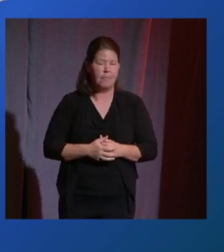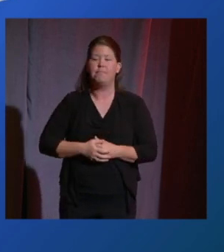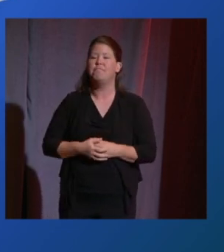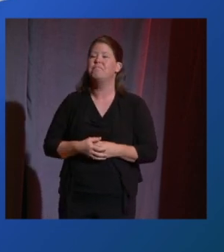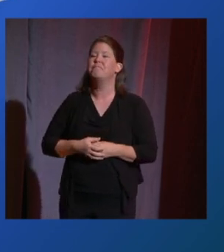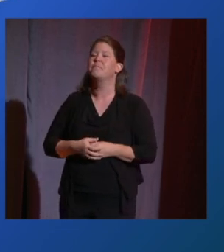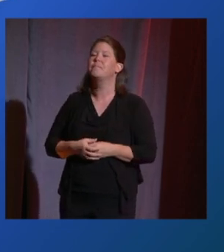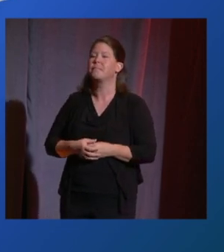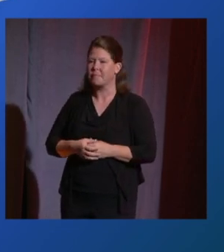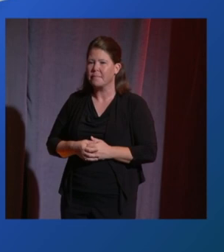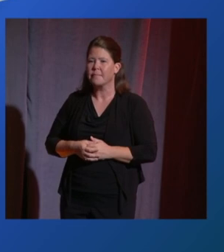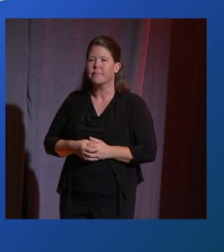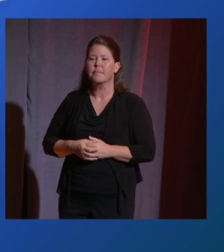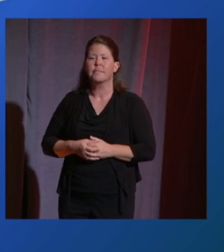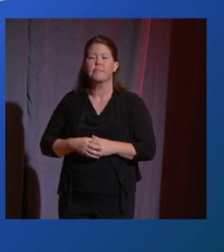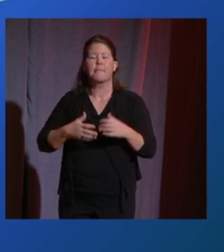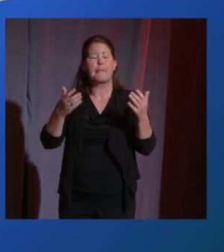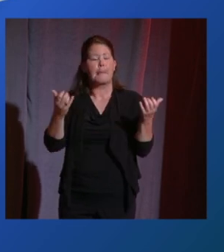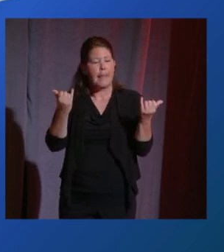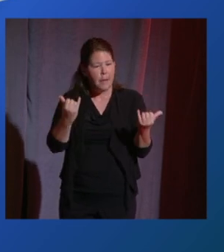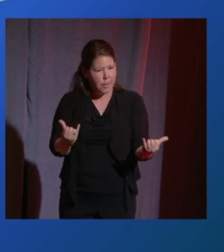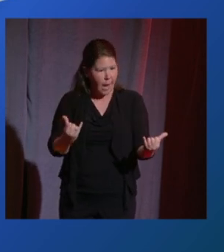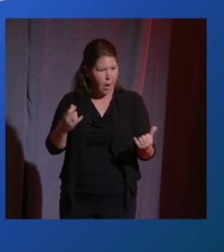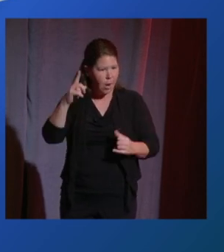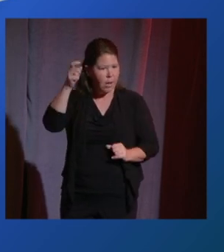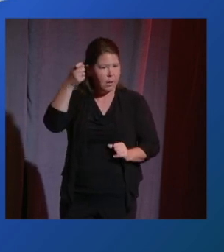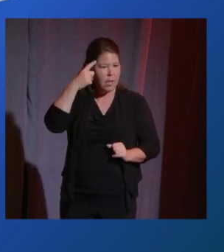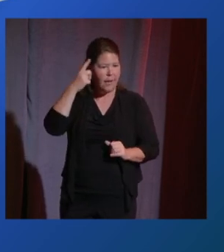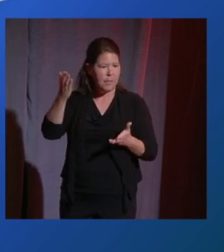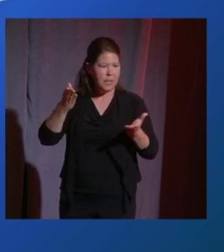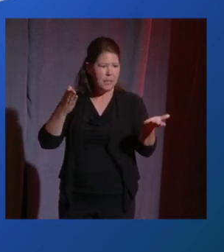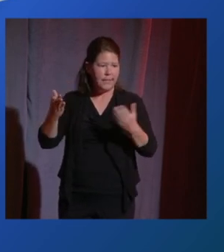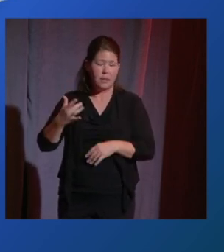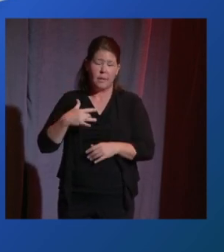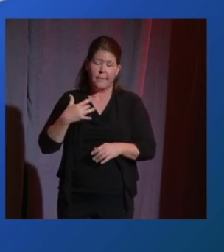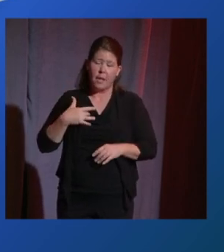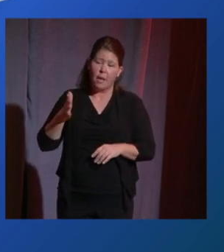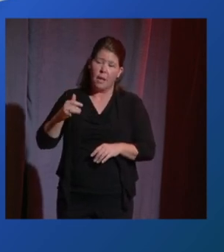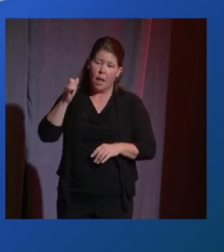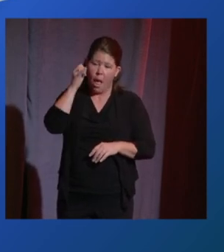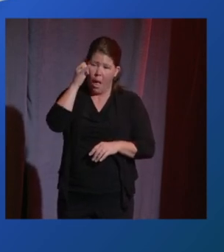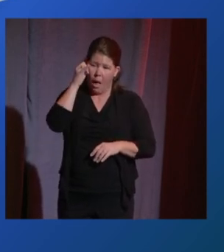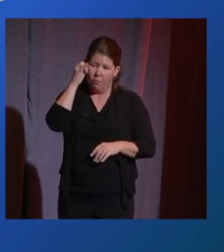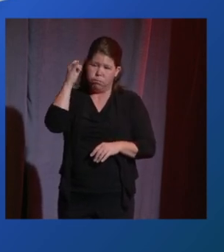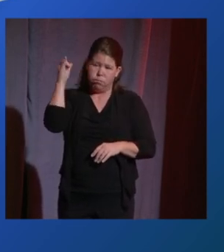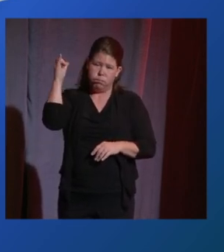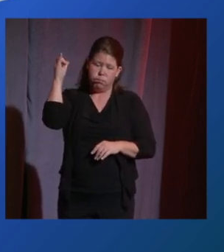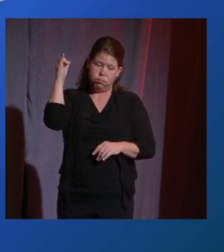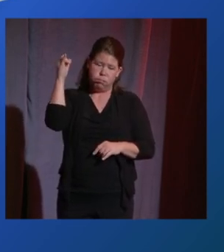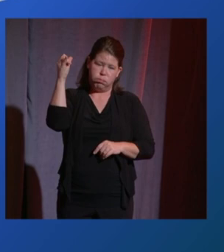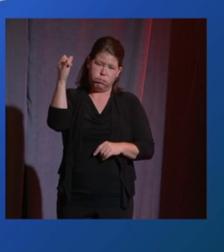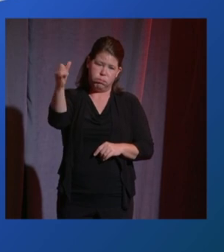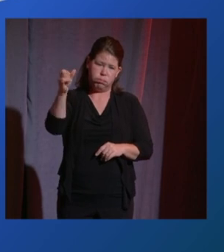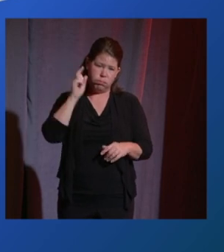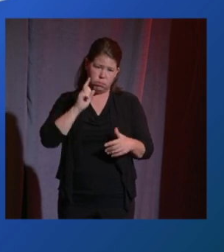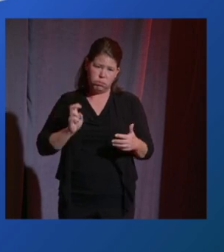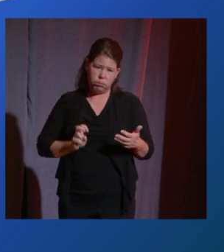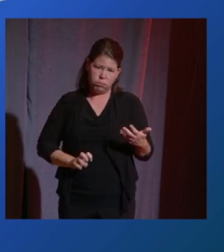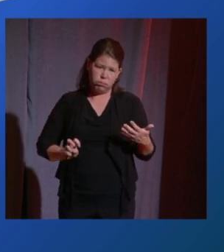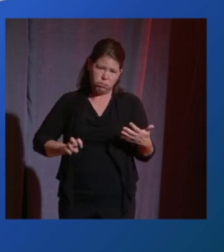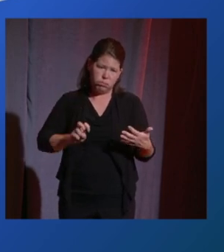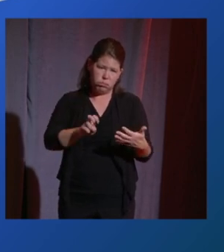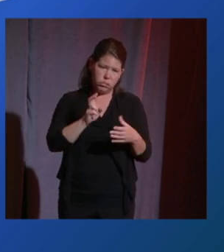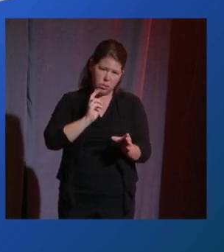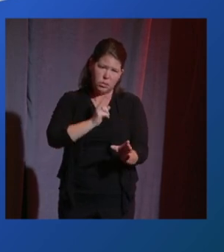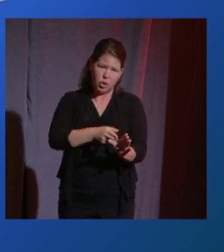in terms of government service it takes too long to get into government right that's some of you might be thinking about that right um one of the things that we